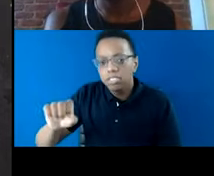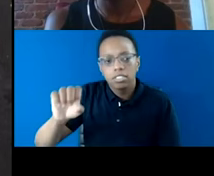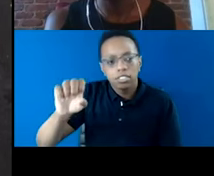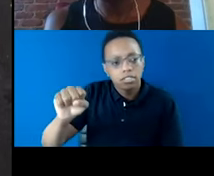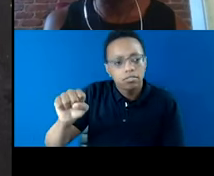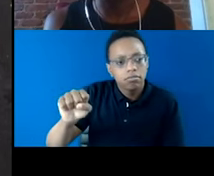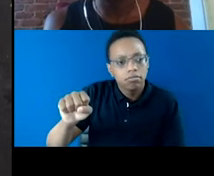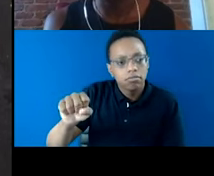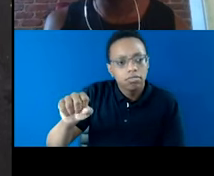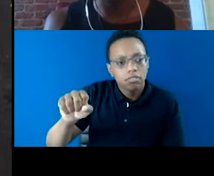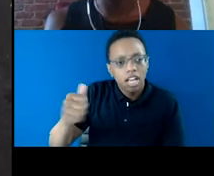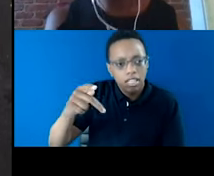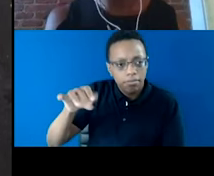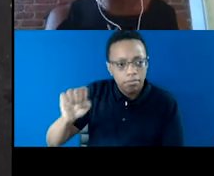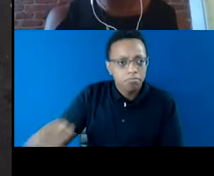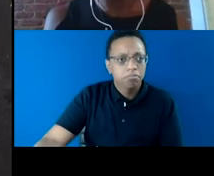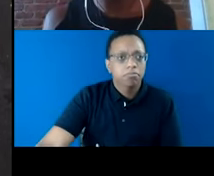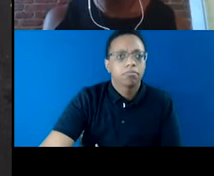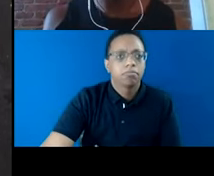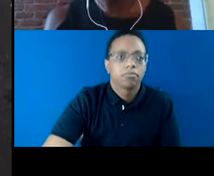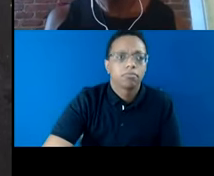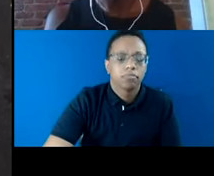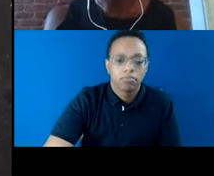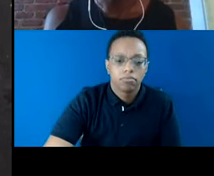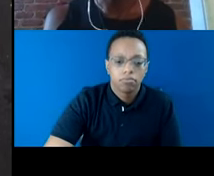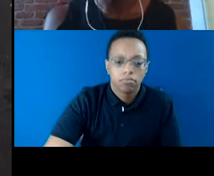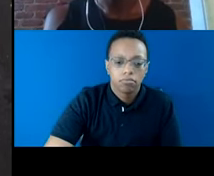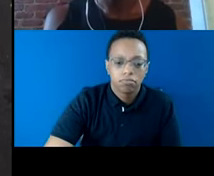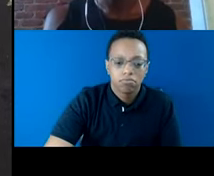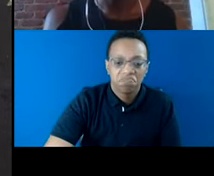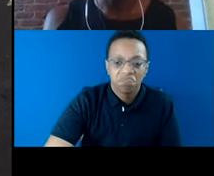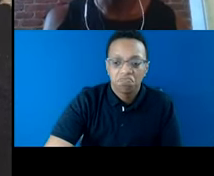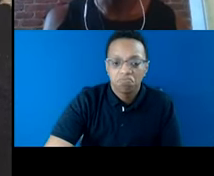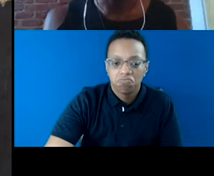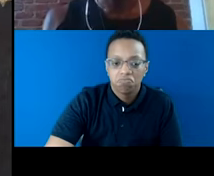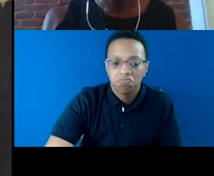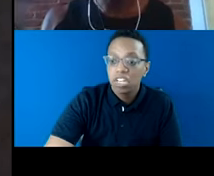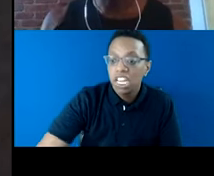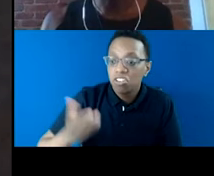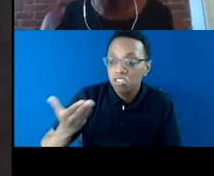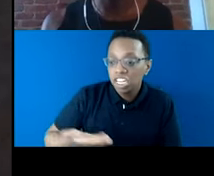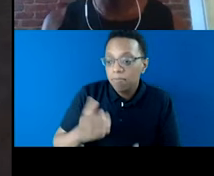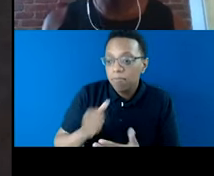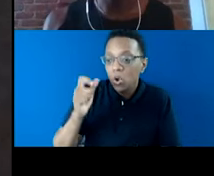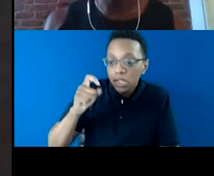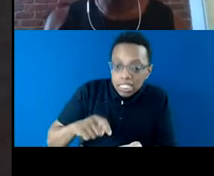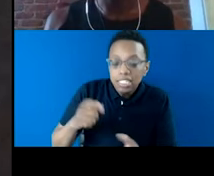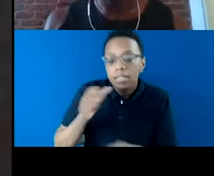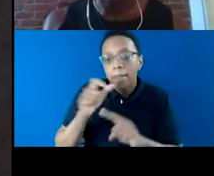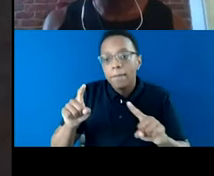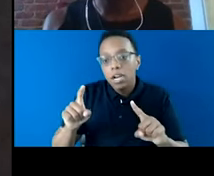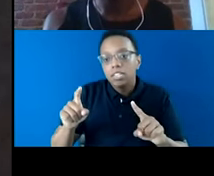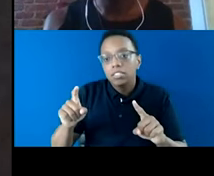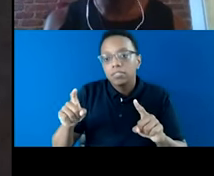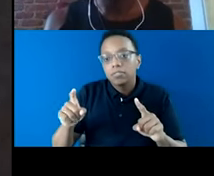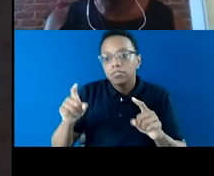She maybe doesn't need introduction, but I'll introduce her anyway. And so in order to frame the what, why,